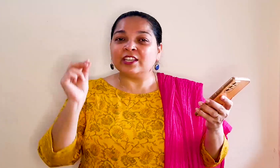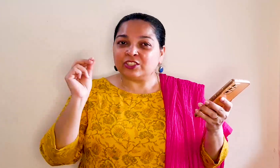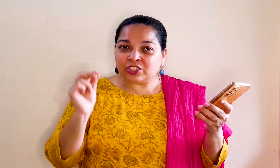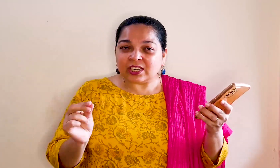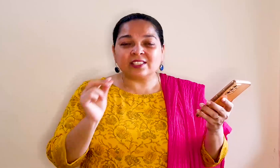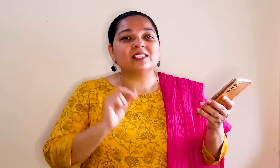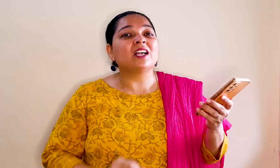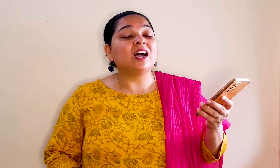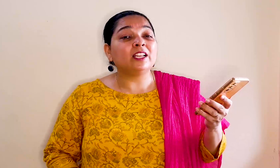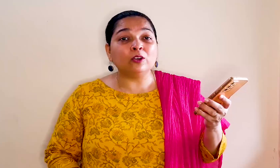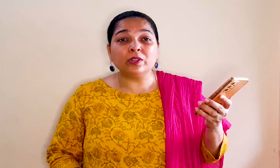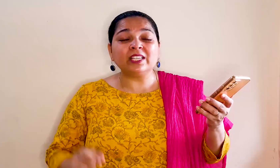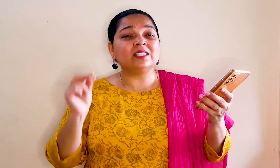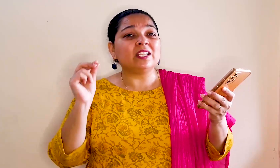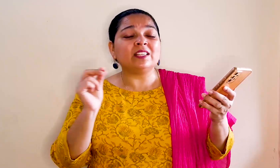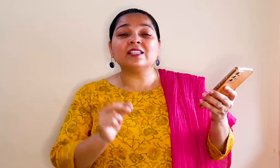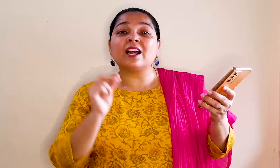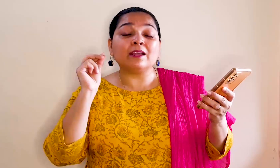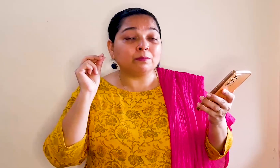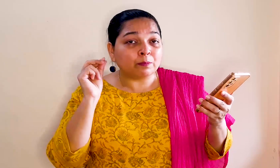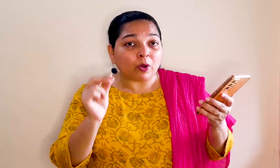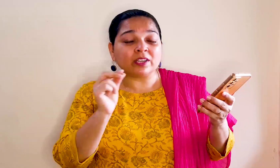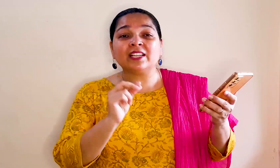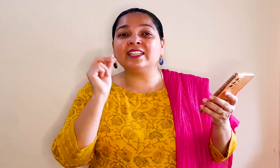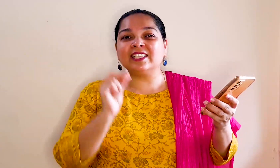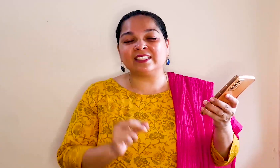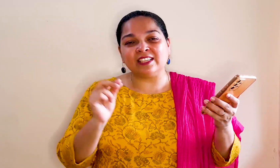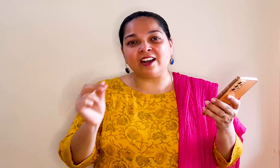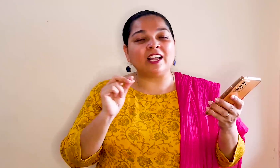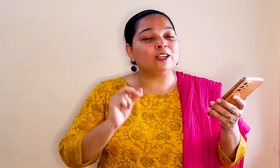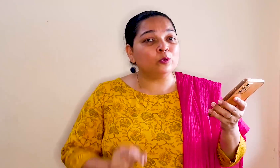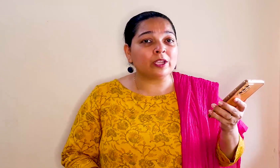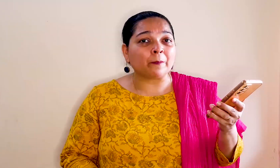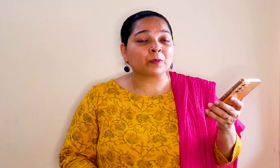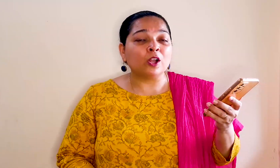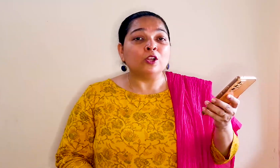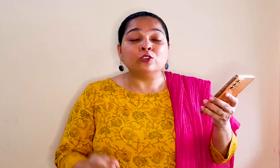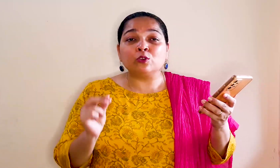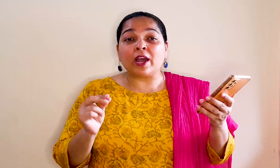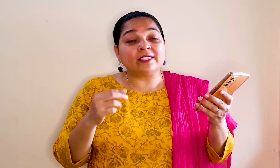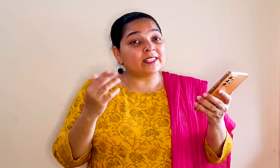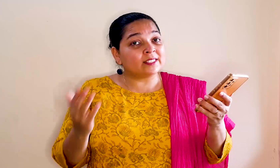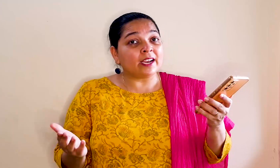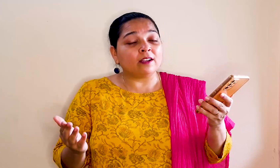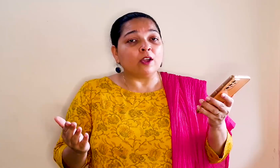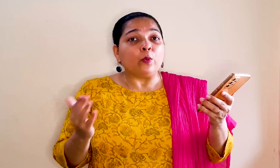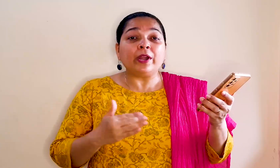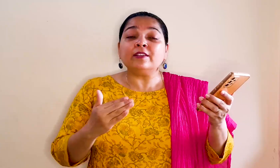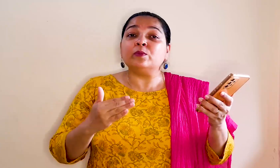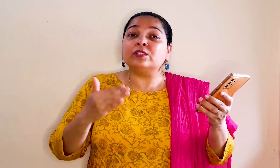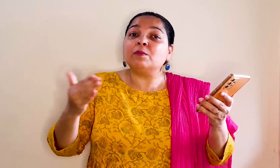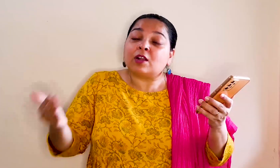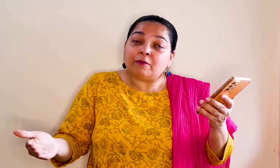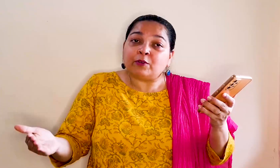of Jesus. Hallelujah. These three things are important in this year. Hallelujah. So as I said,